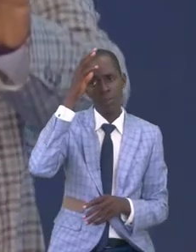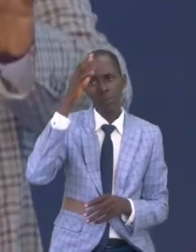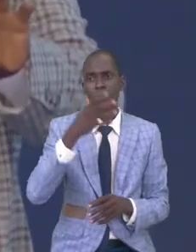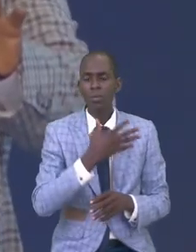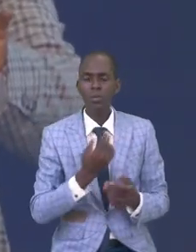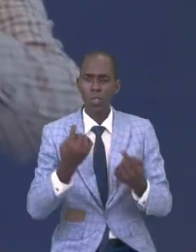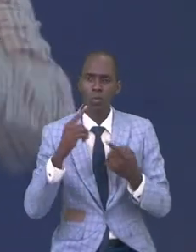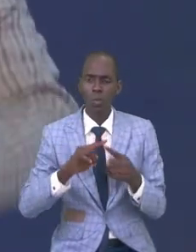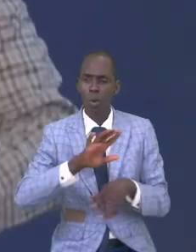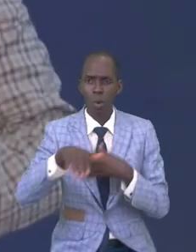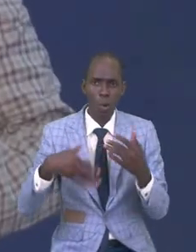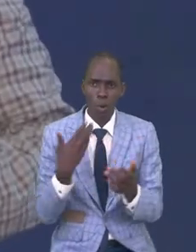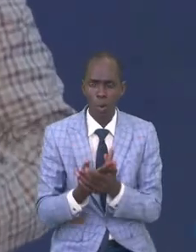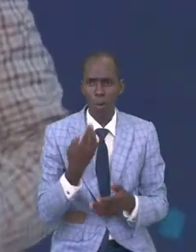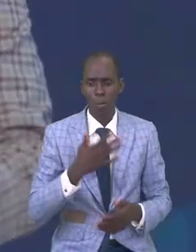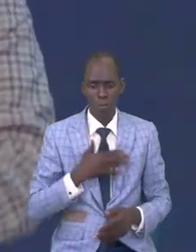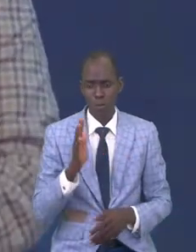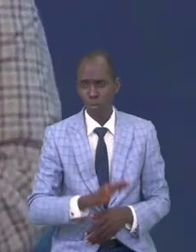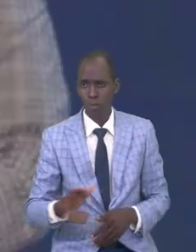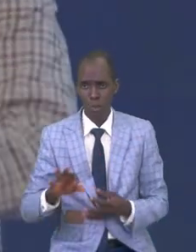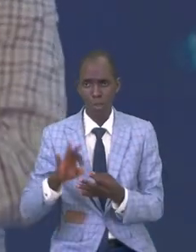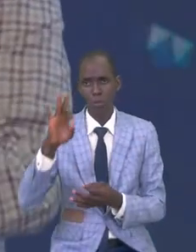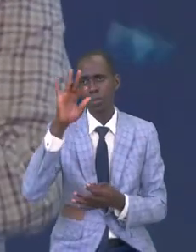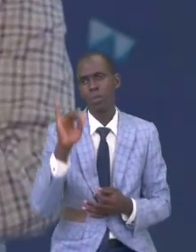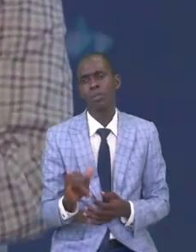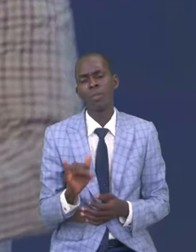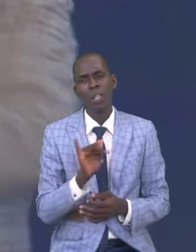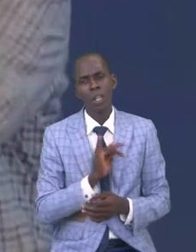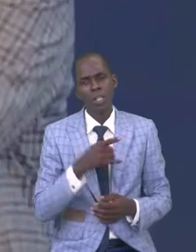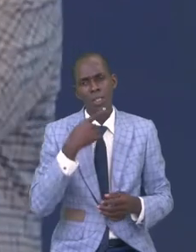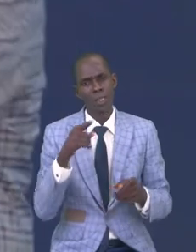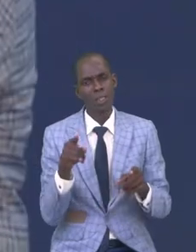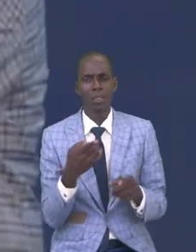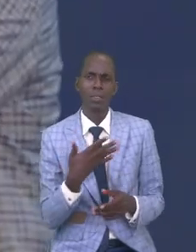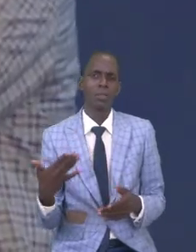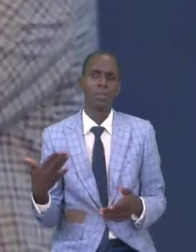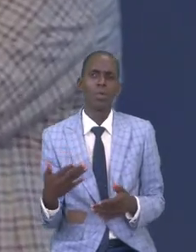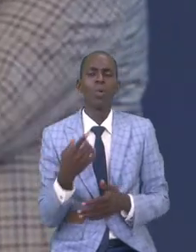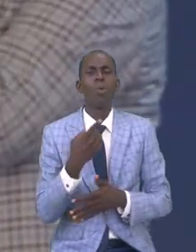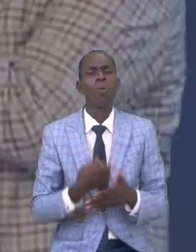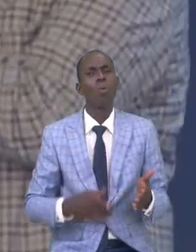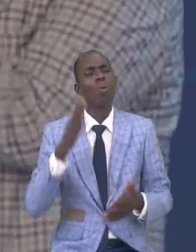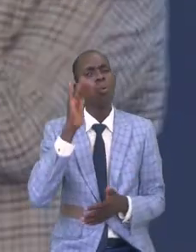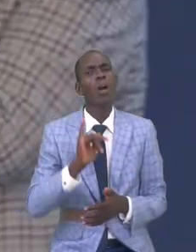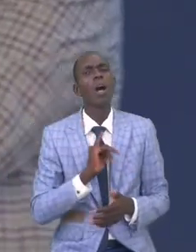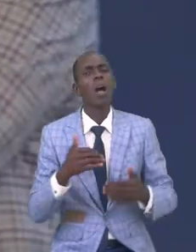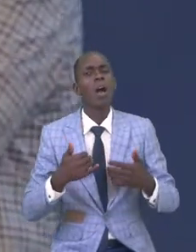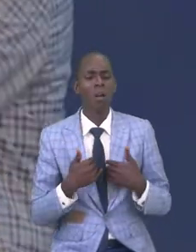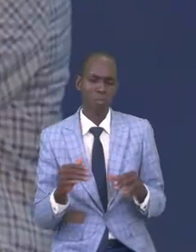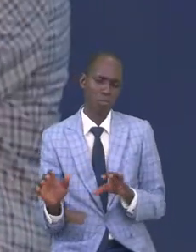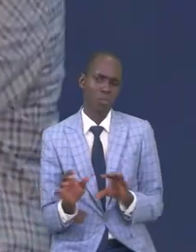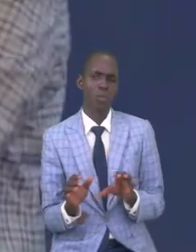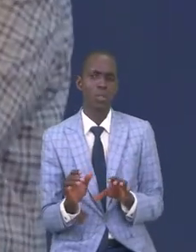my children spiritually, and I say, what could I have done if I had